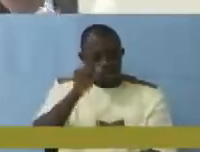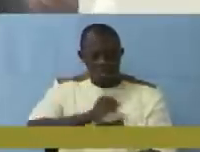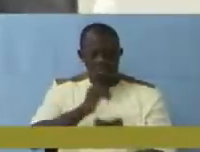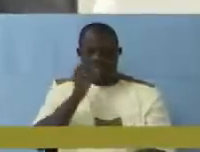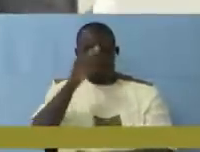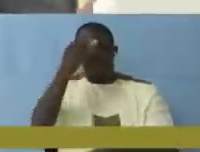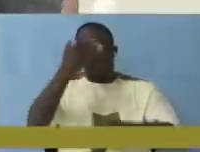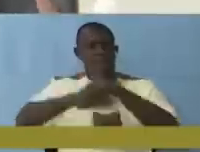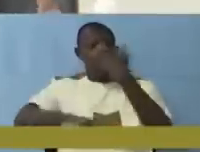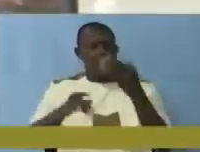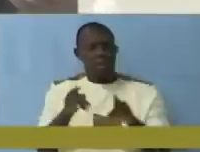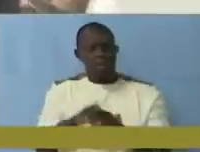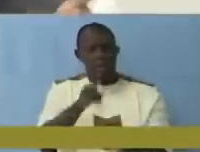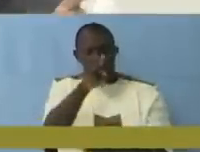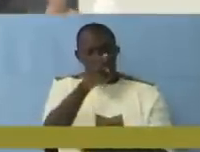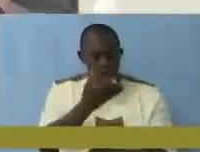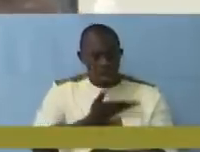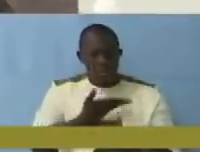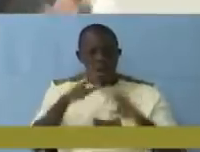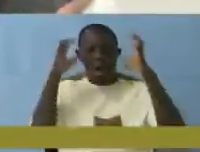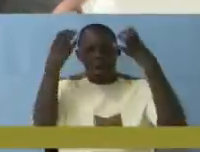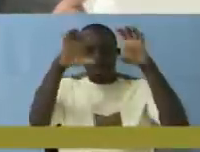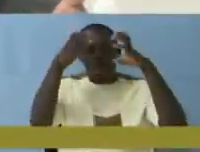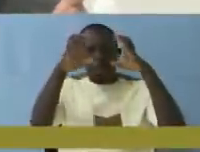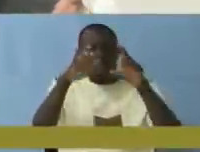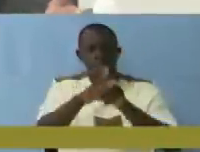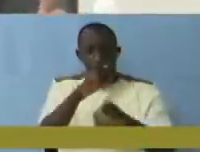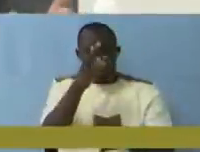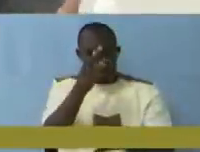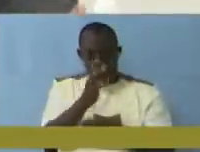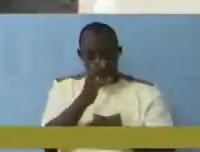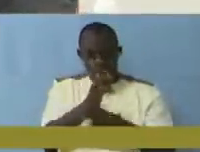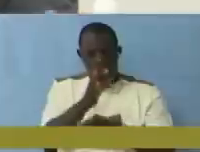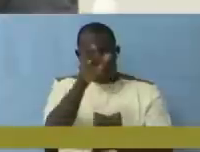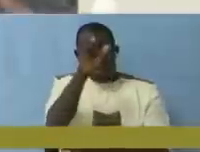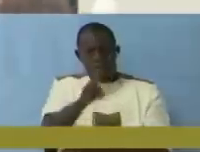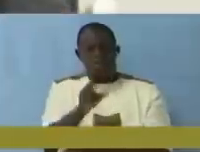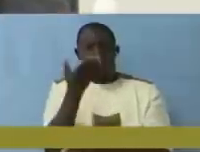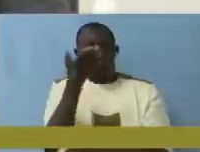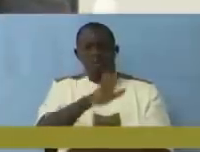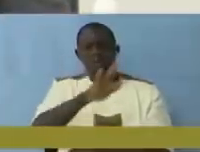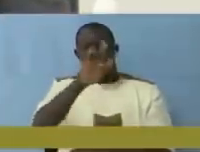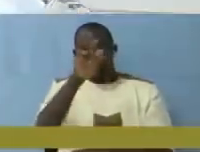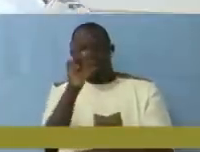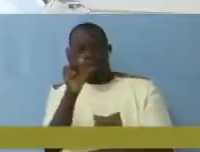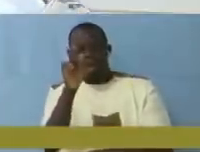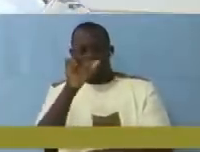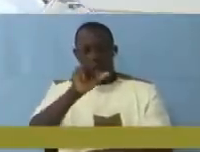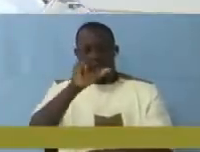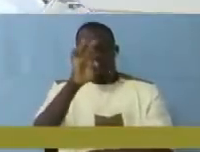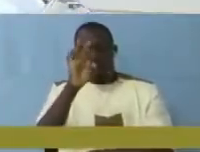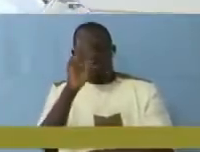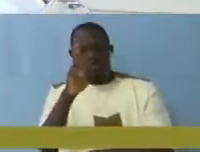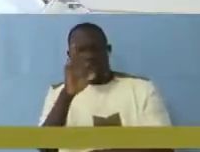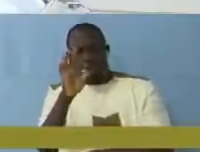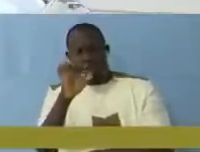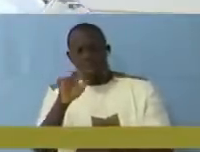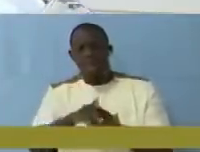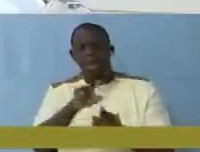Did you have a problem with a teacher from Kafuta, gentle soul, called Bachsamba Jalo?